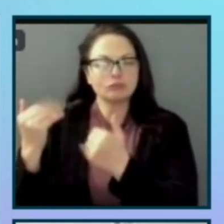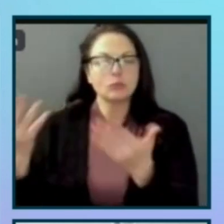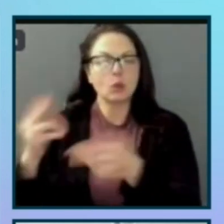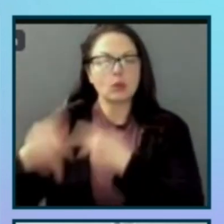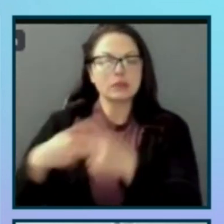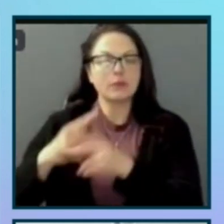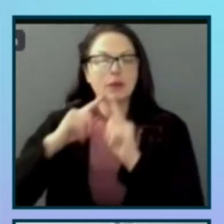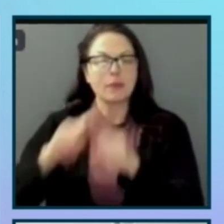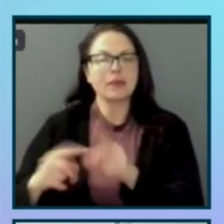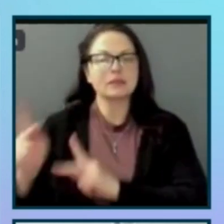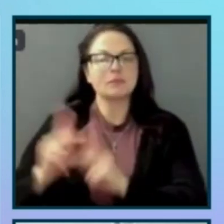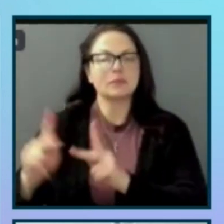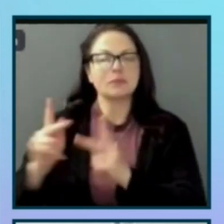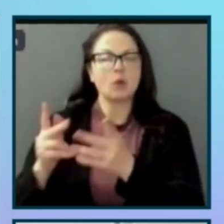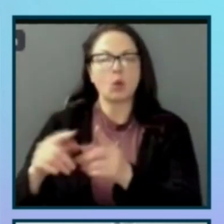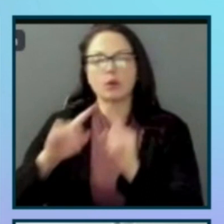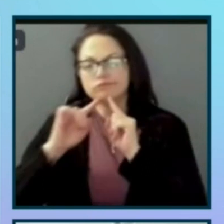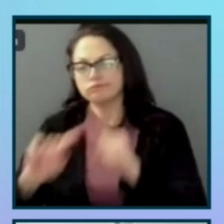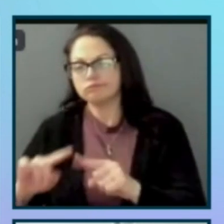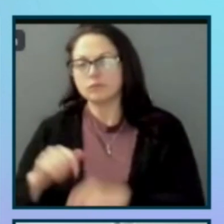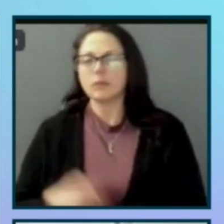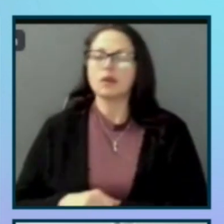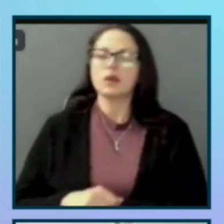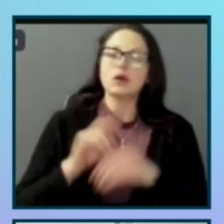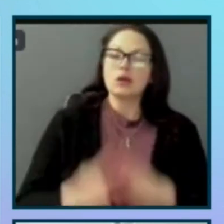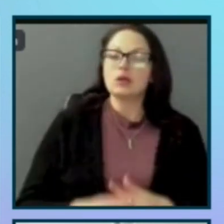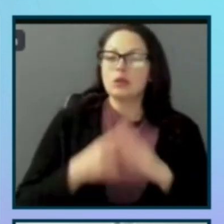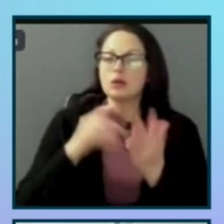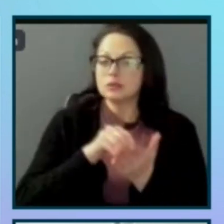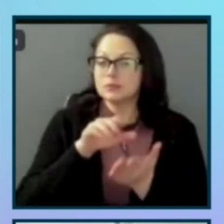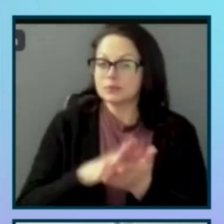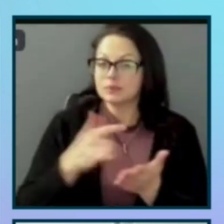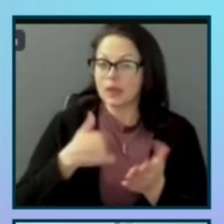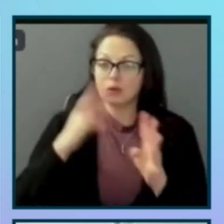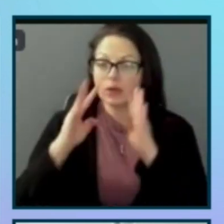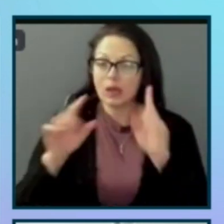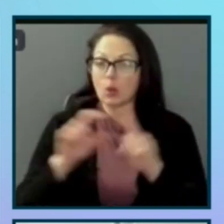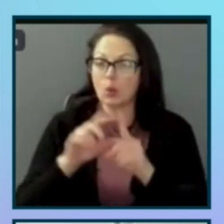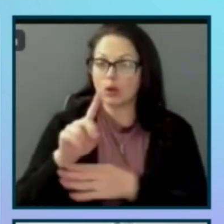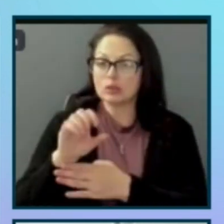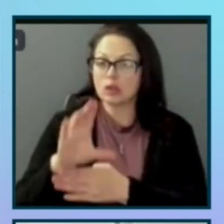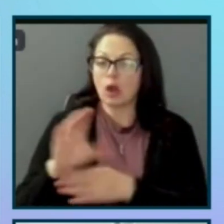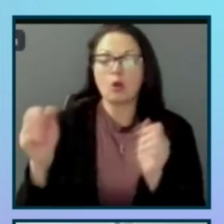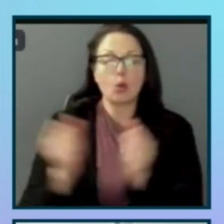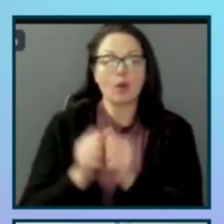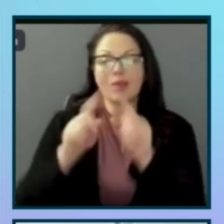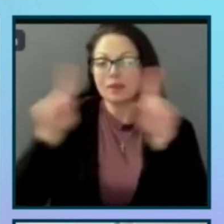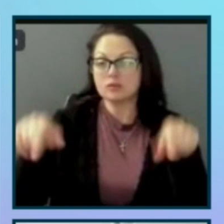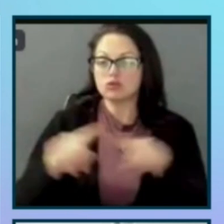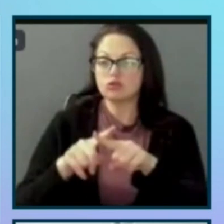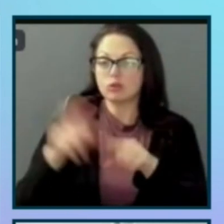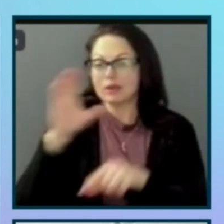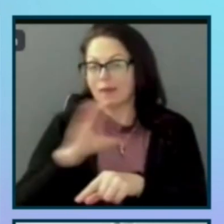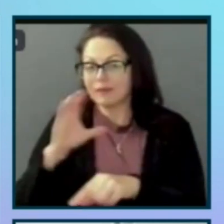for. To start off with documentation, I created a Word doc with common screen reader navigation patterns. So I have a